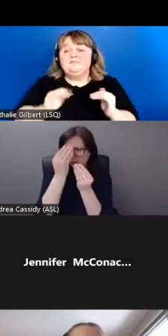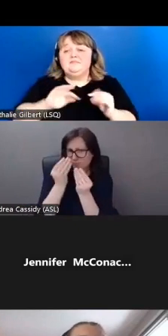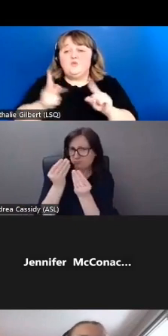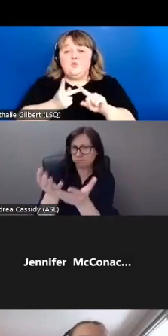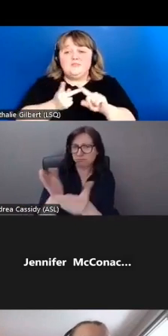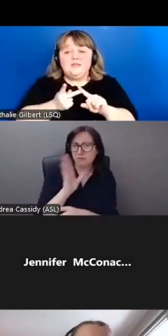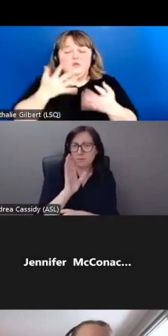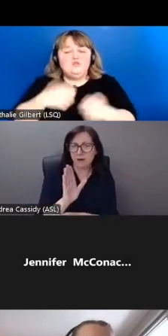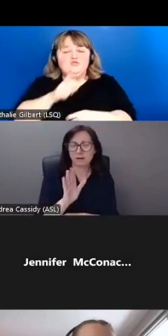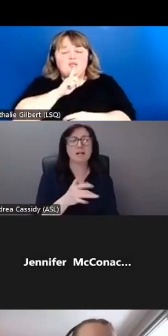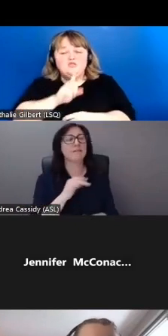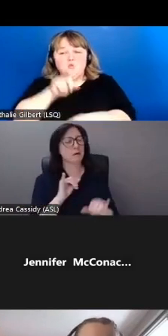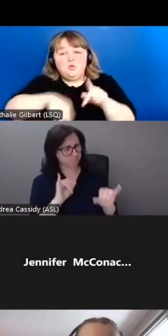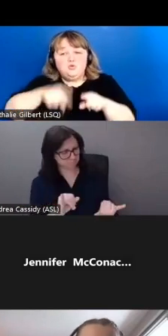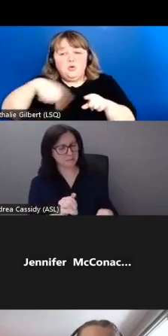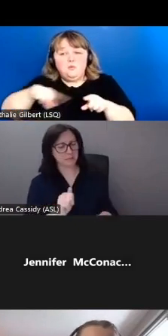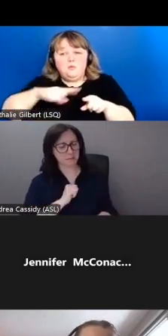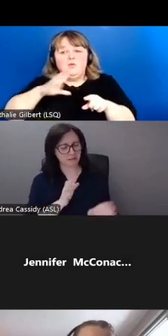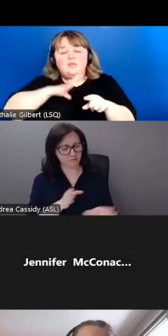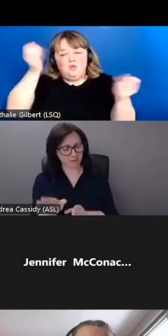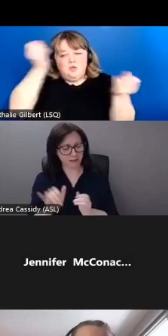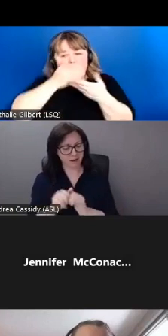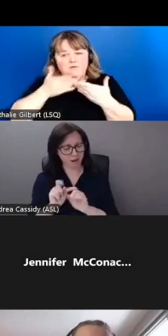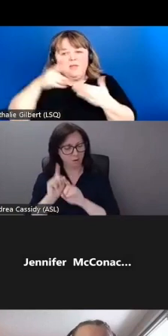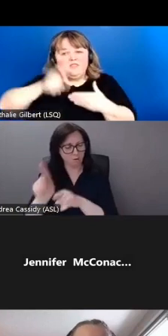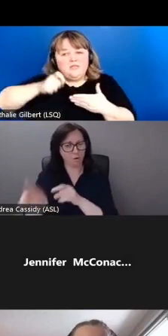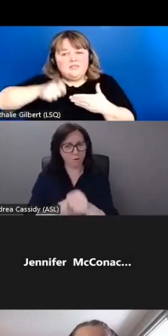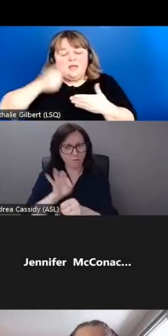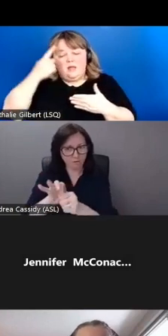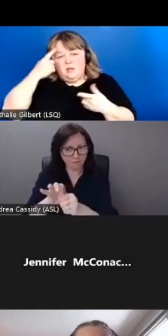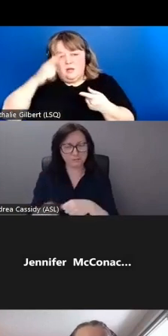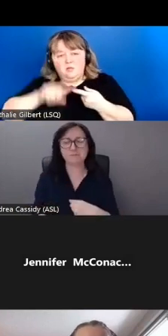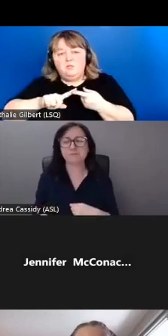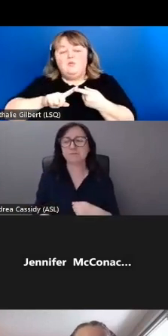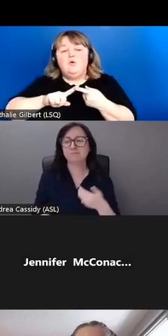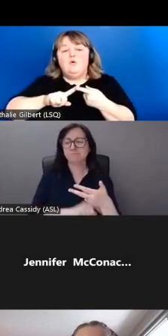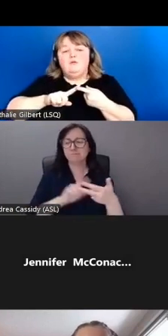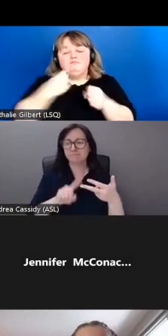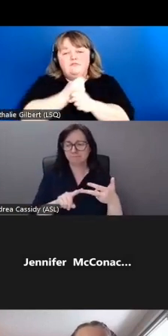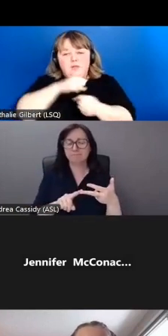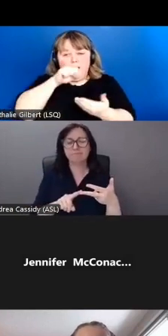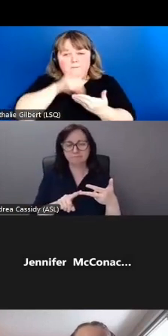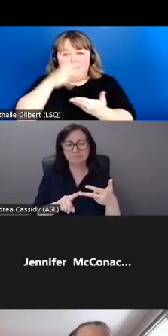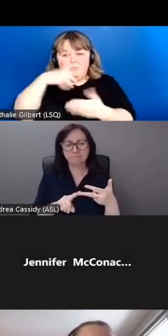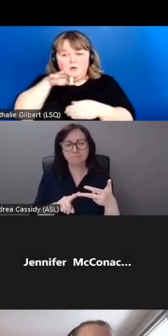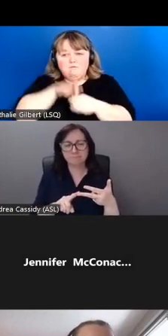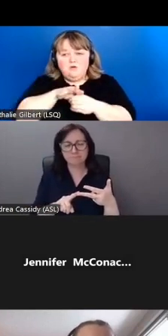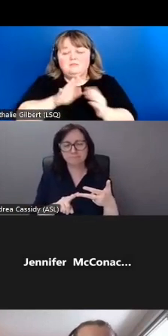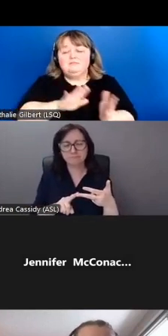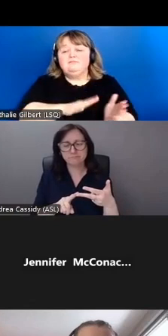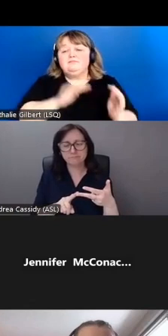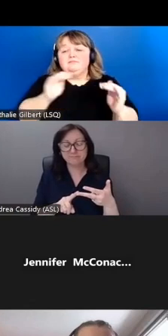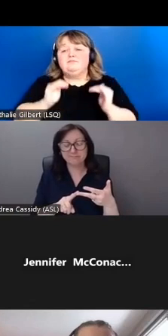a personalized plan for how you will vote. And lastly, to understand some of the